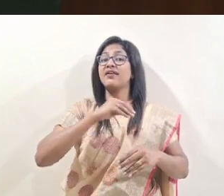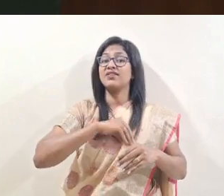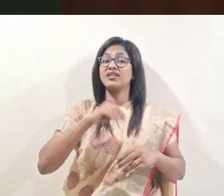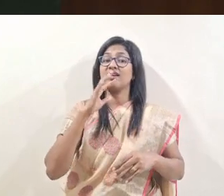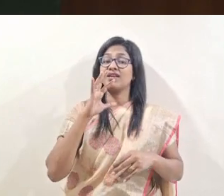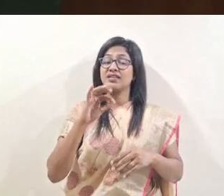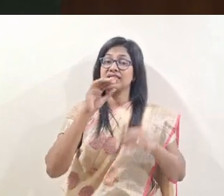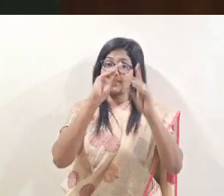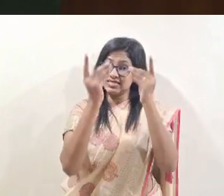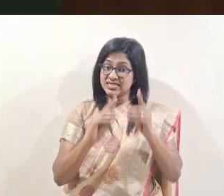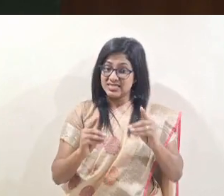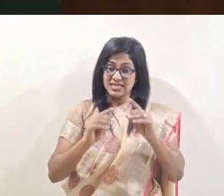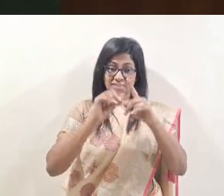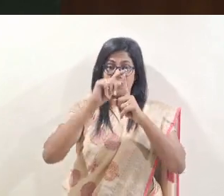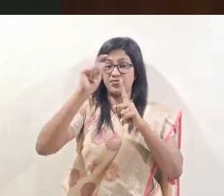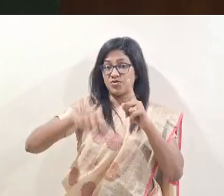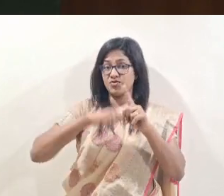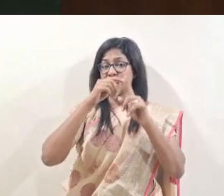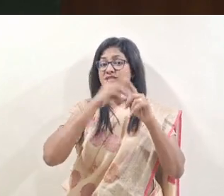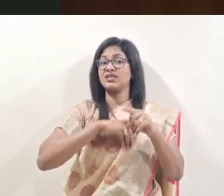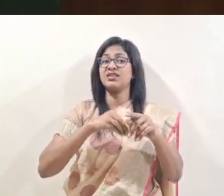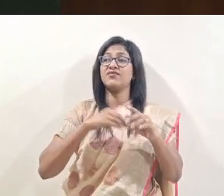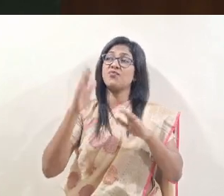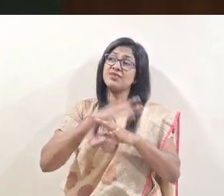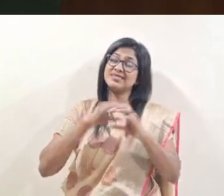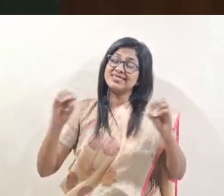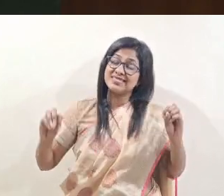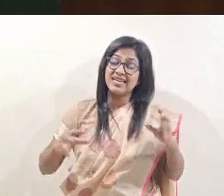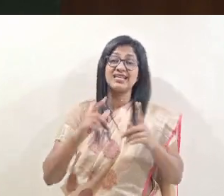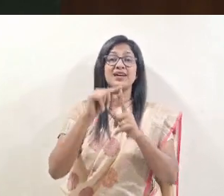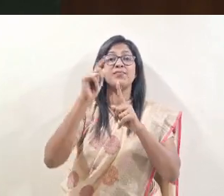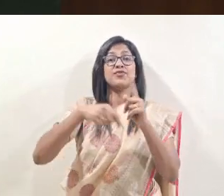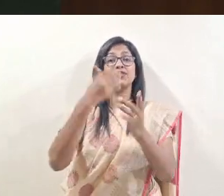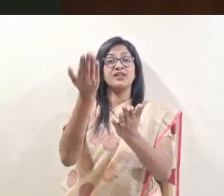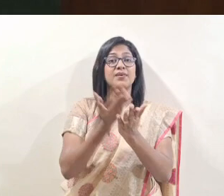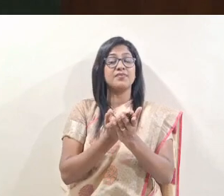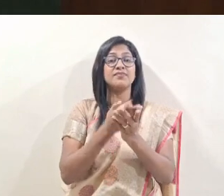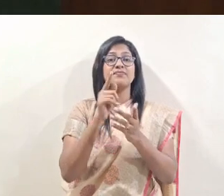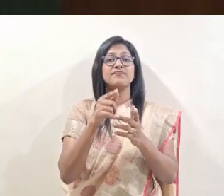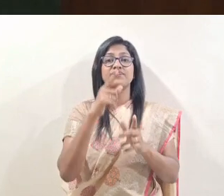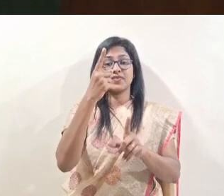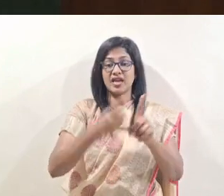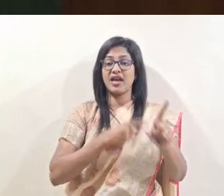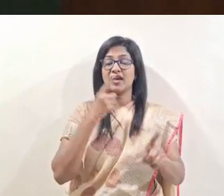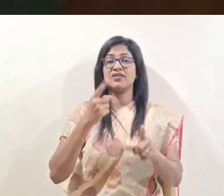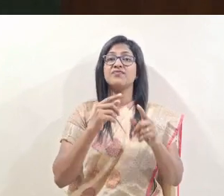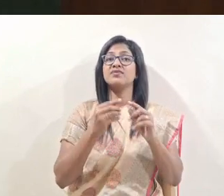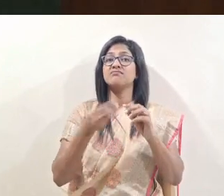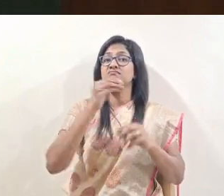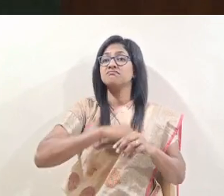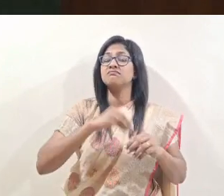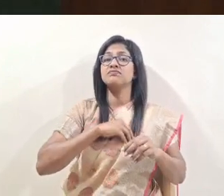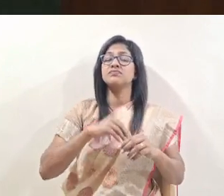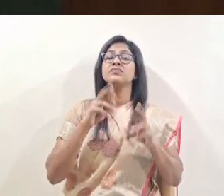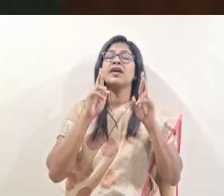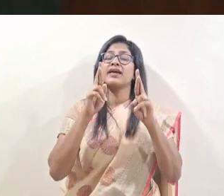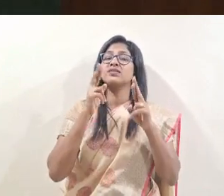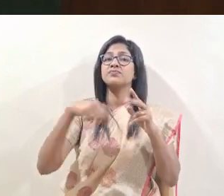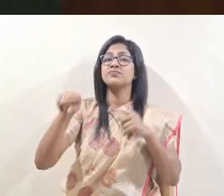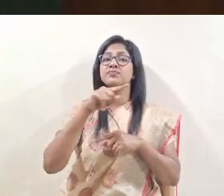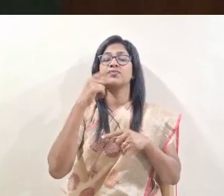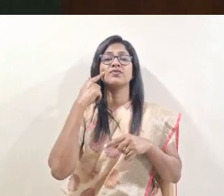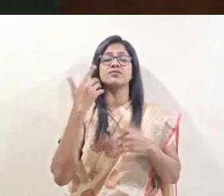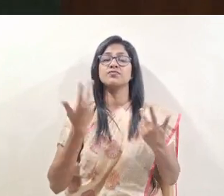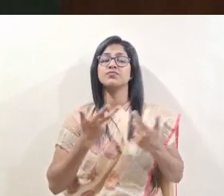while designing the project, basically, initially while calling the tender? So what is the annual revenue expected, basically anticipated,